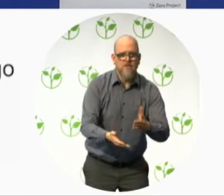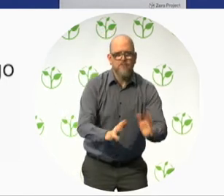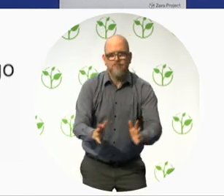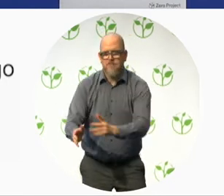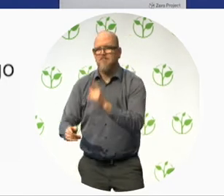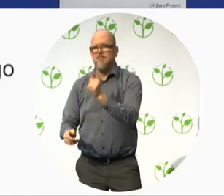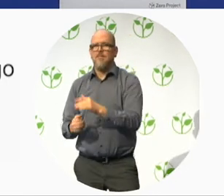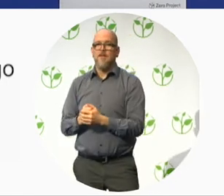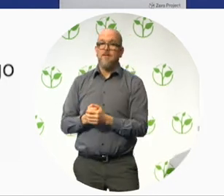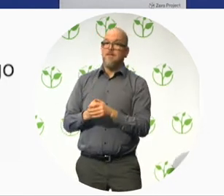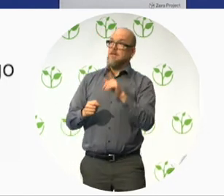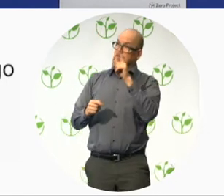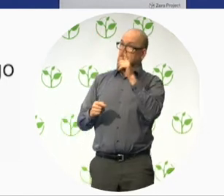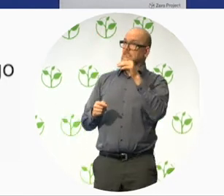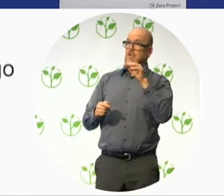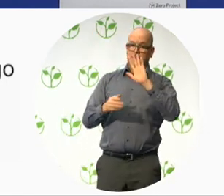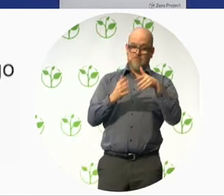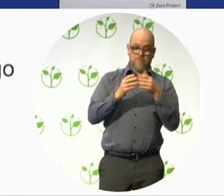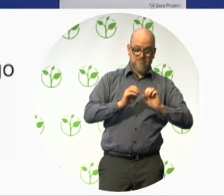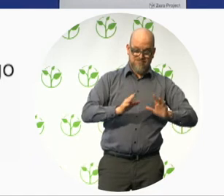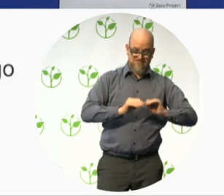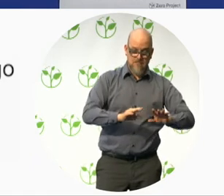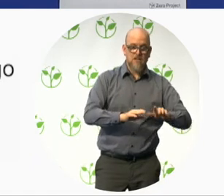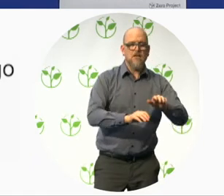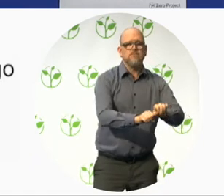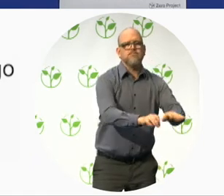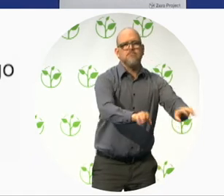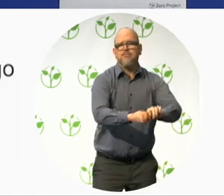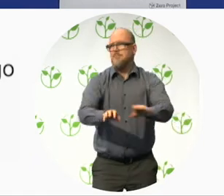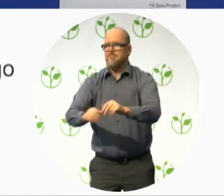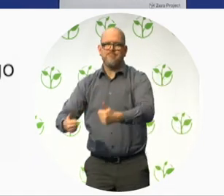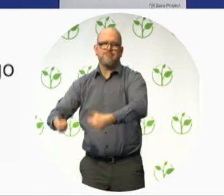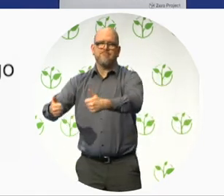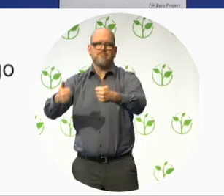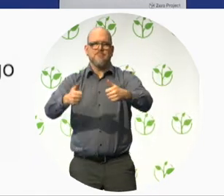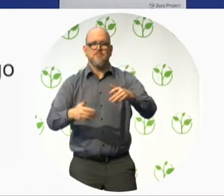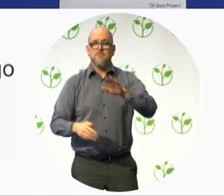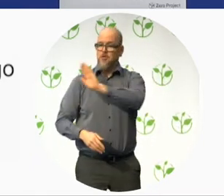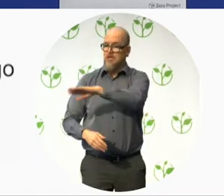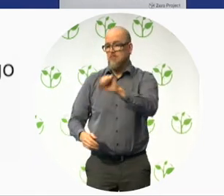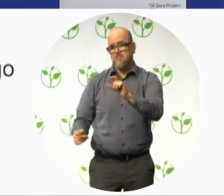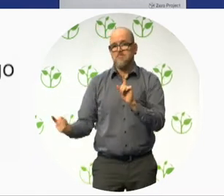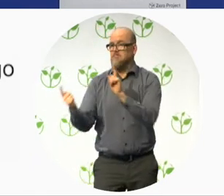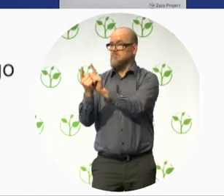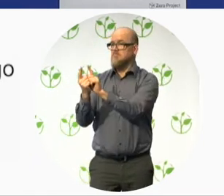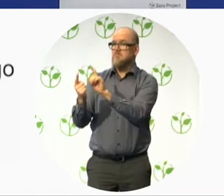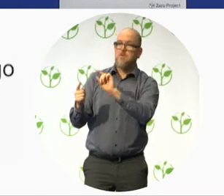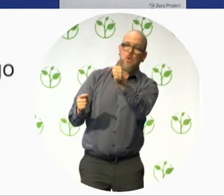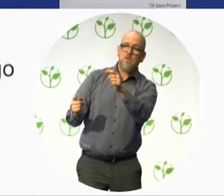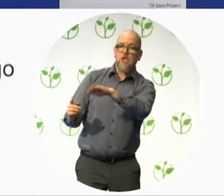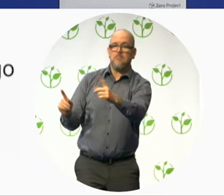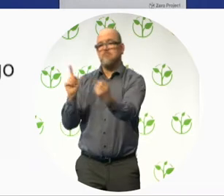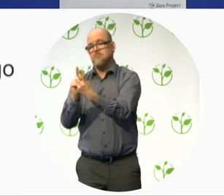communicate with people who do use sign language, and they're all here all over the place. So I'm sure you ask anyone from Access Israel about it, they'll be able to